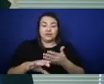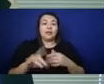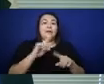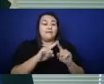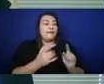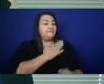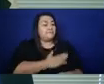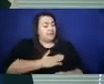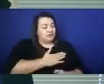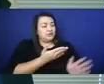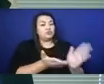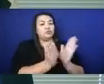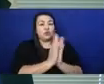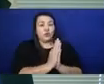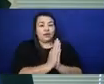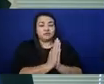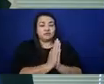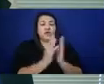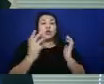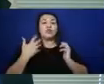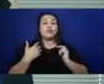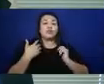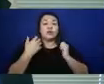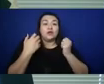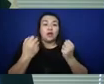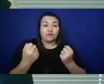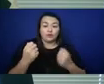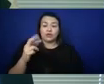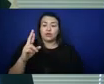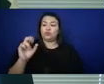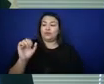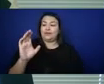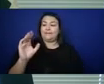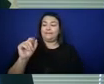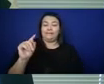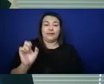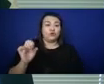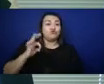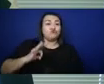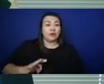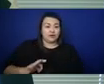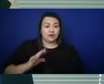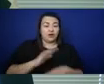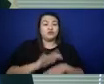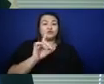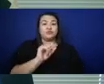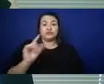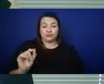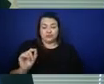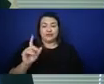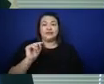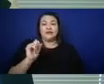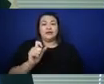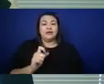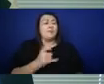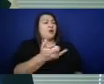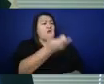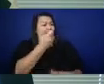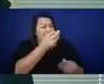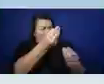wanting to ramp up, all arms of government to make sure that we're highly functioning. But until then,